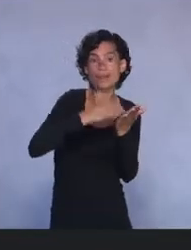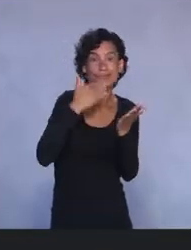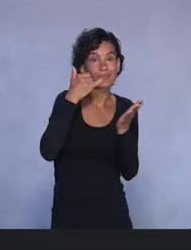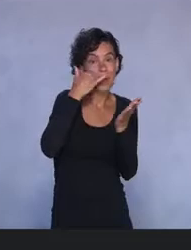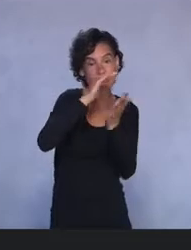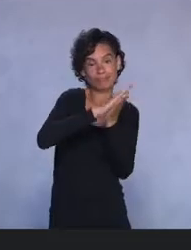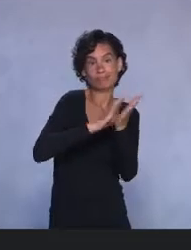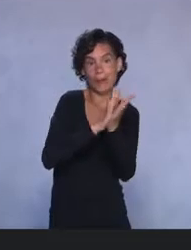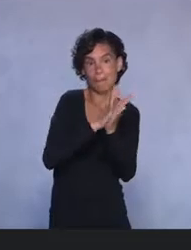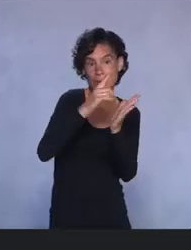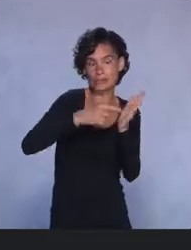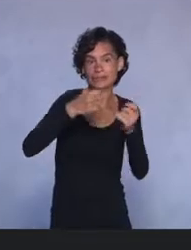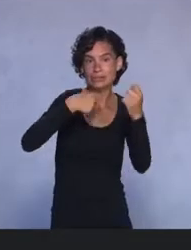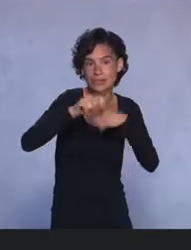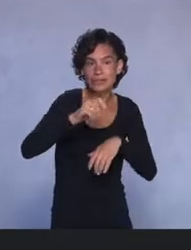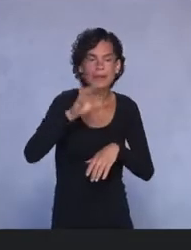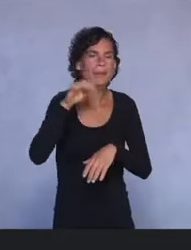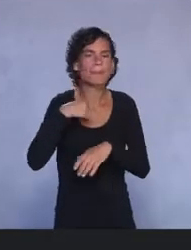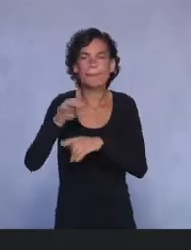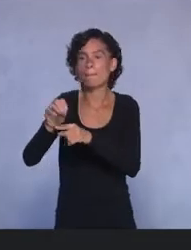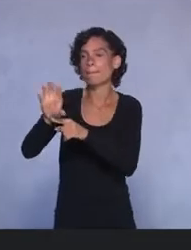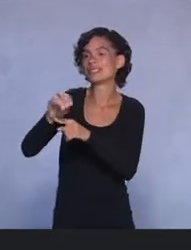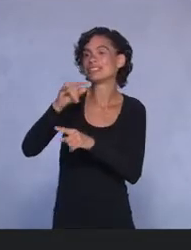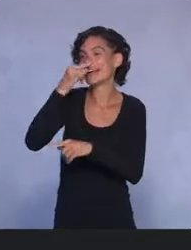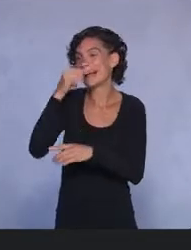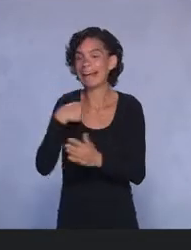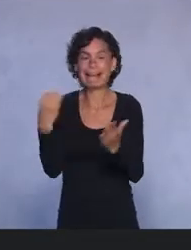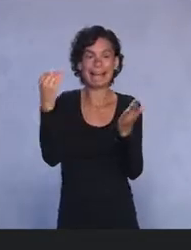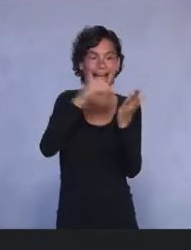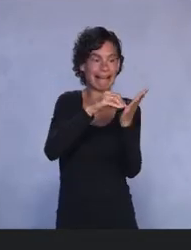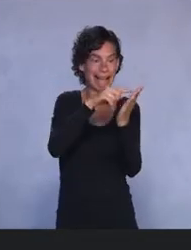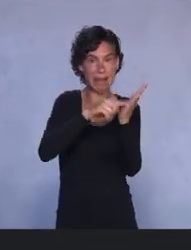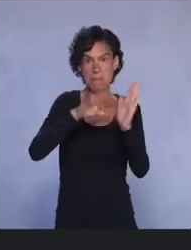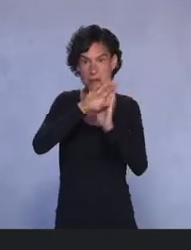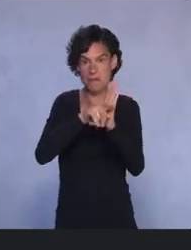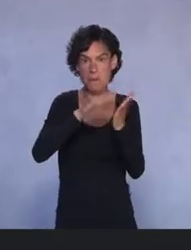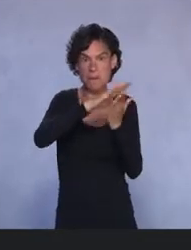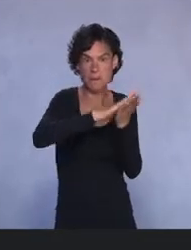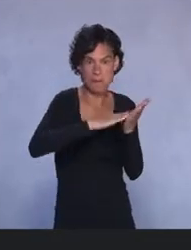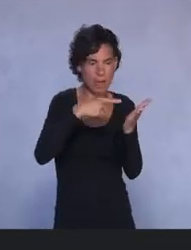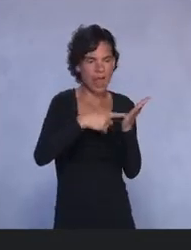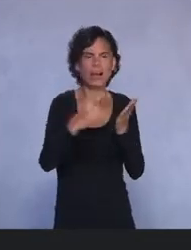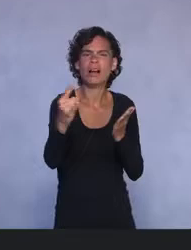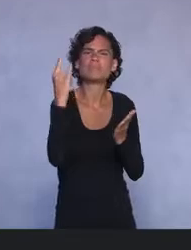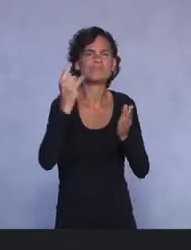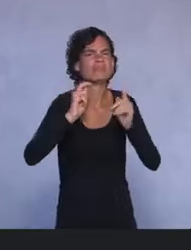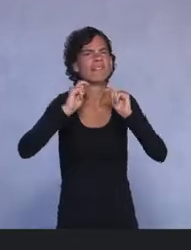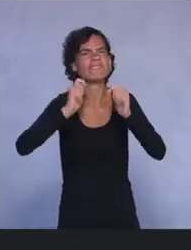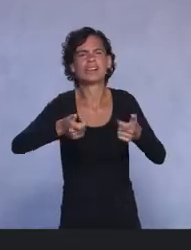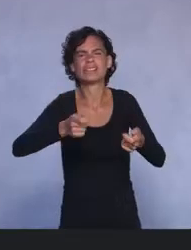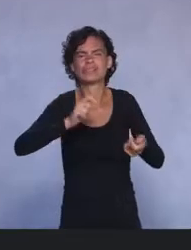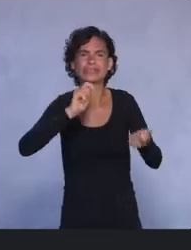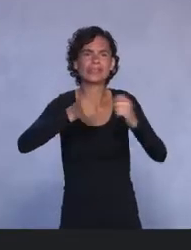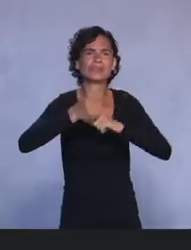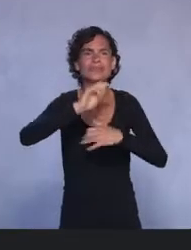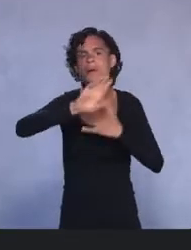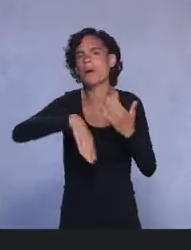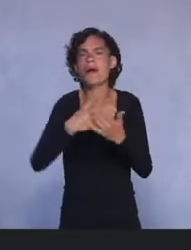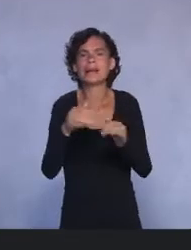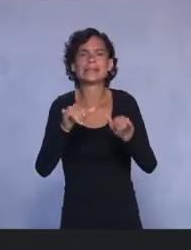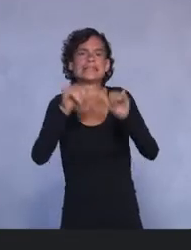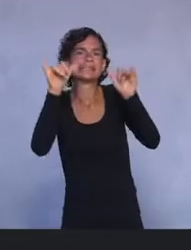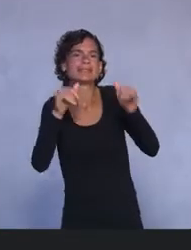along for once. I set it as my background, and voila! The system creates a custom